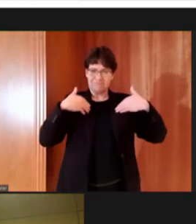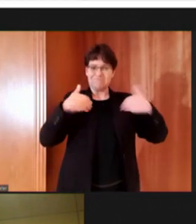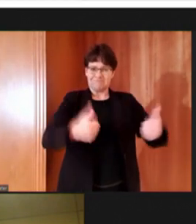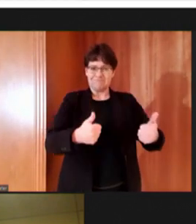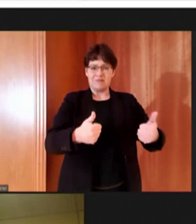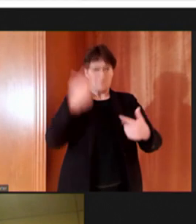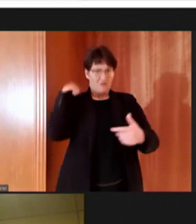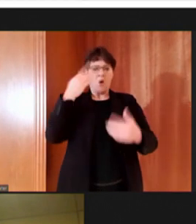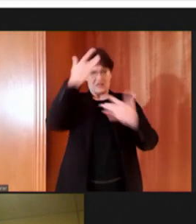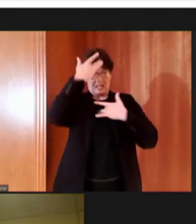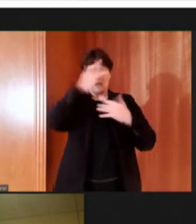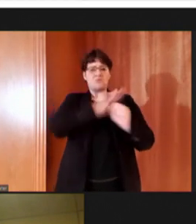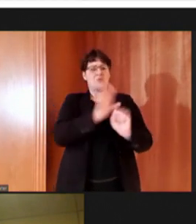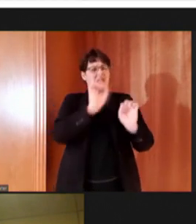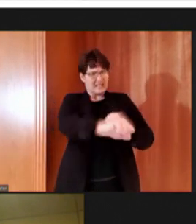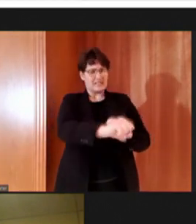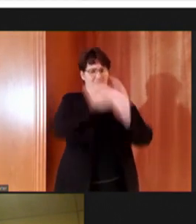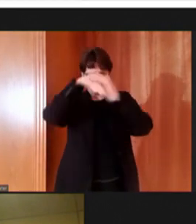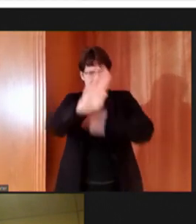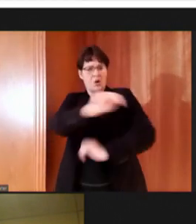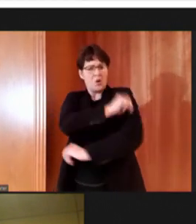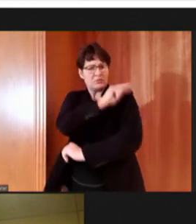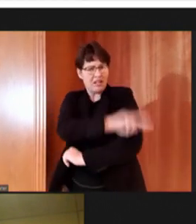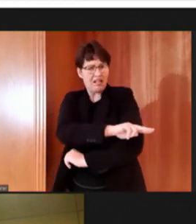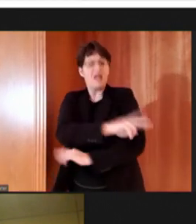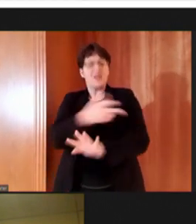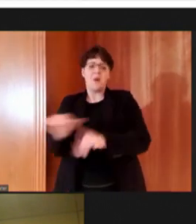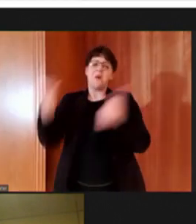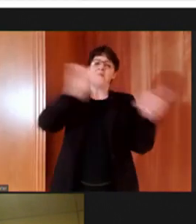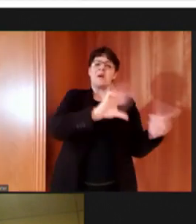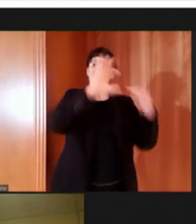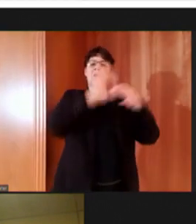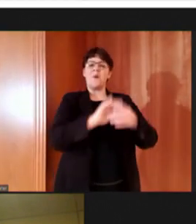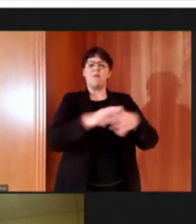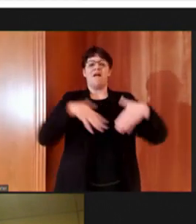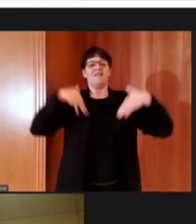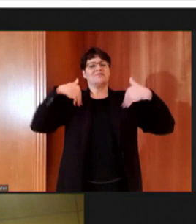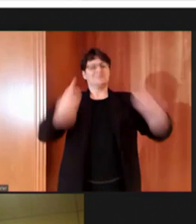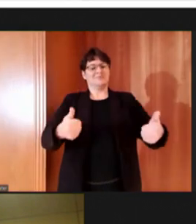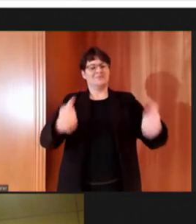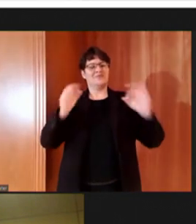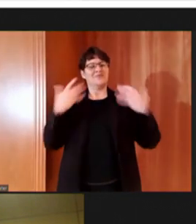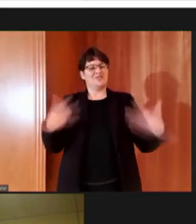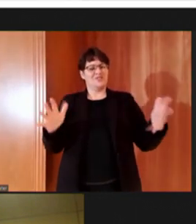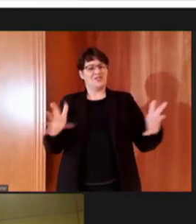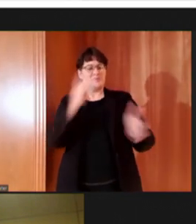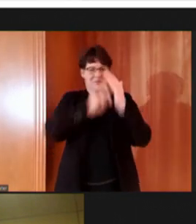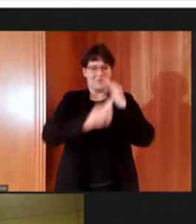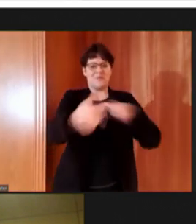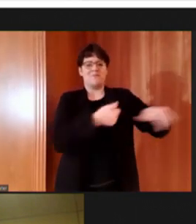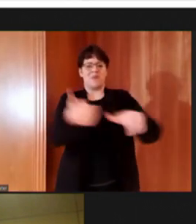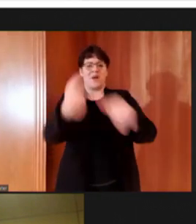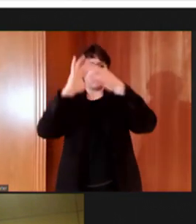the virus. So those who go into hospitals are treated and get better and leave